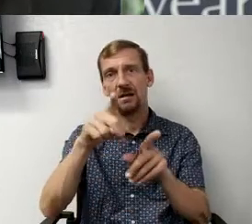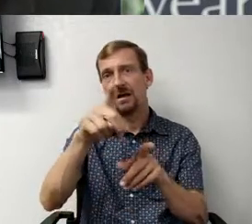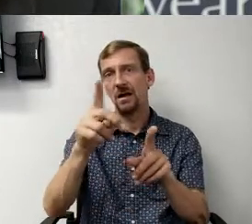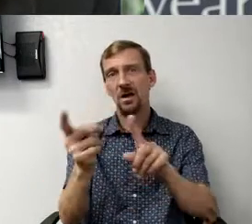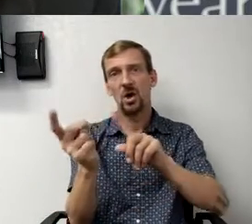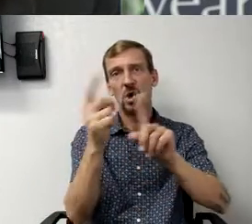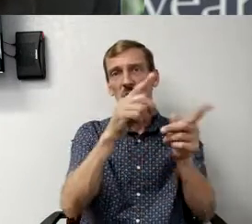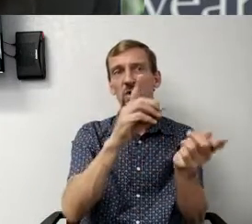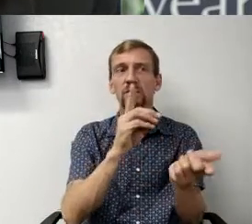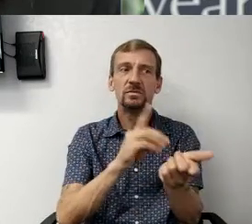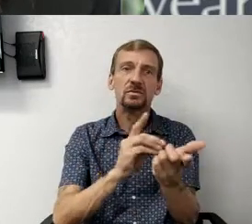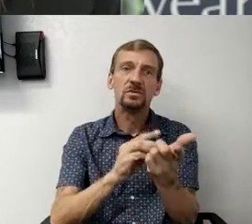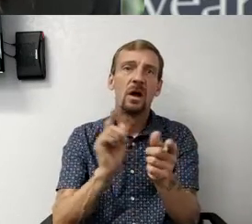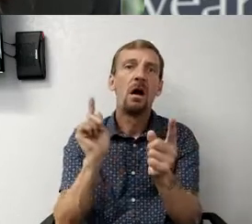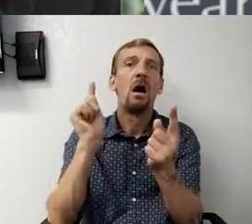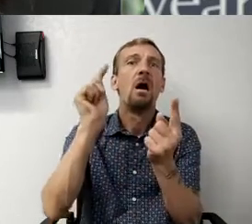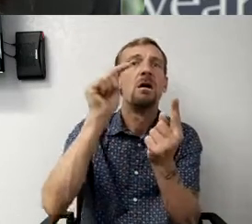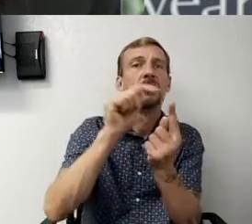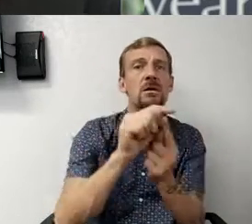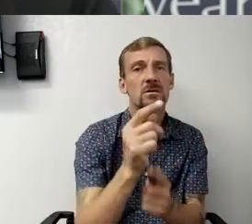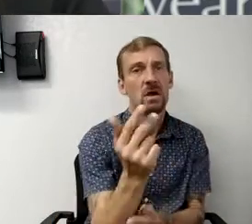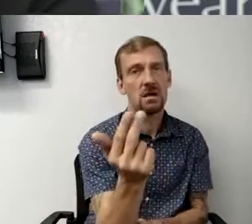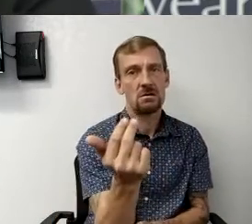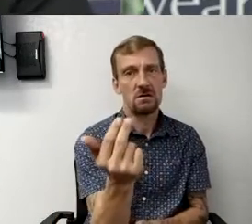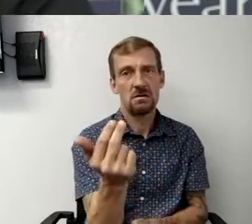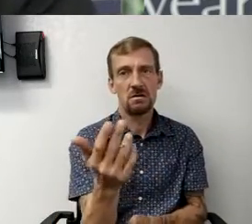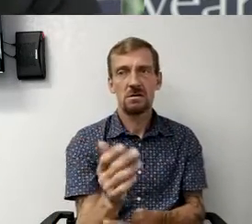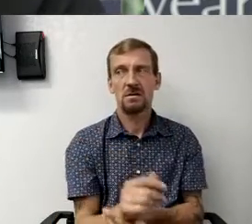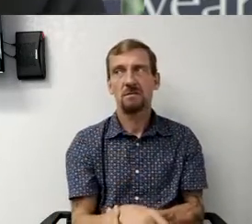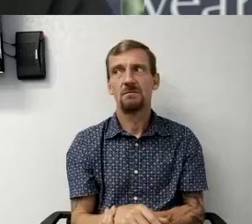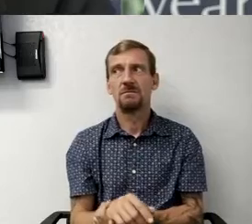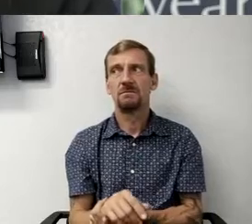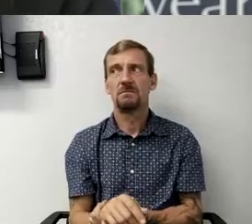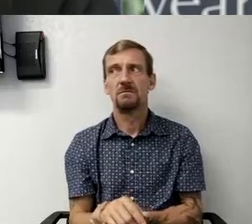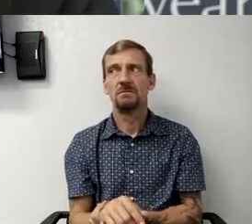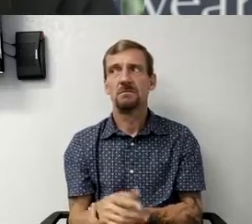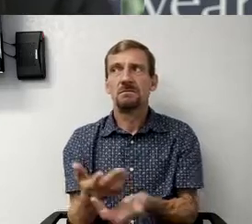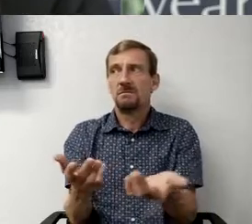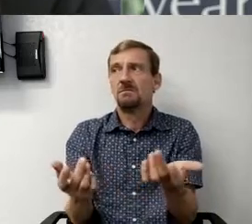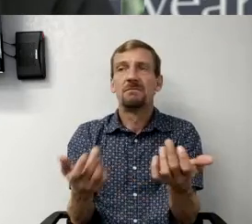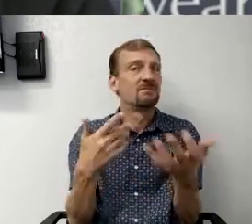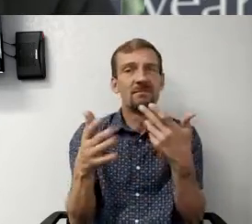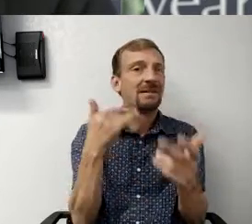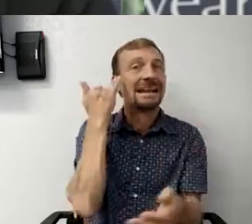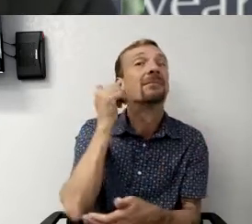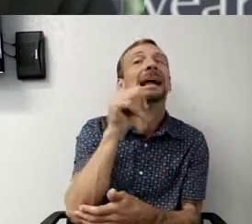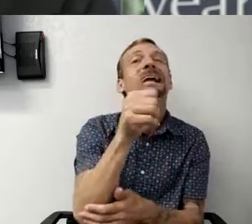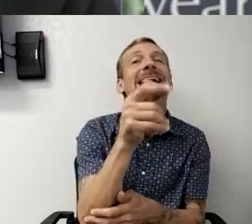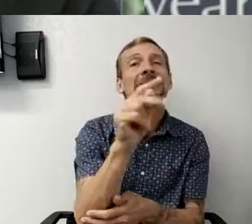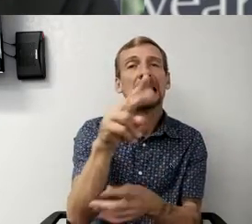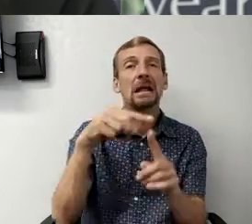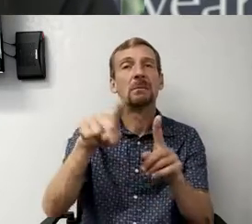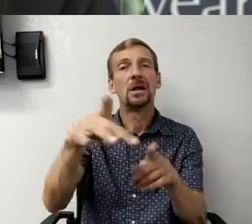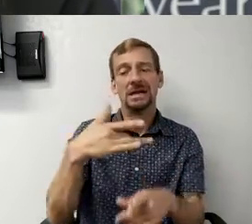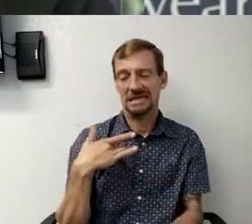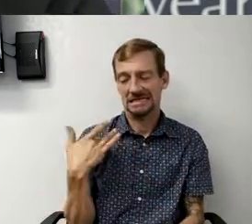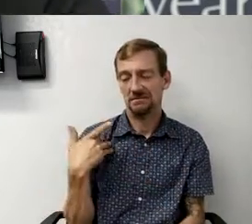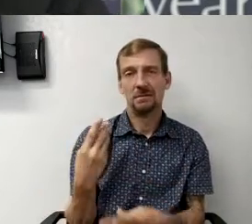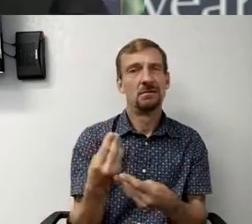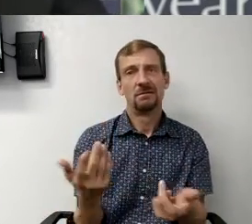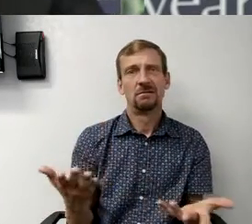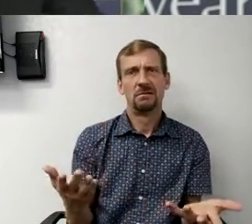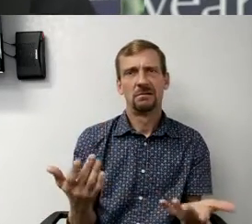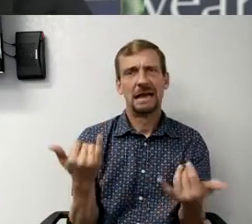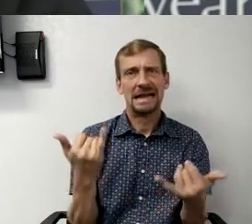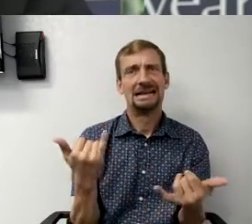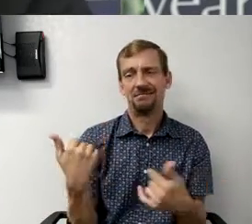doctor until the 13th, or let's say even the 10th, but your symptoms have stopped. Now it's